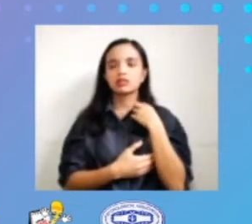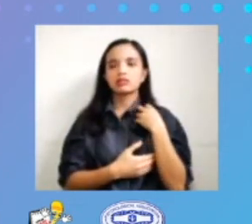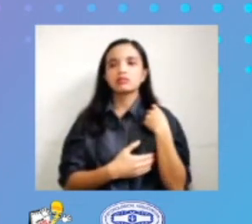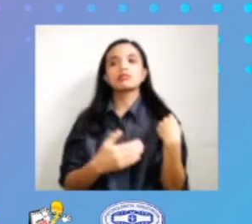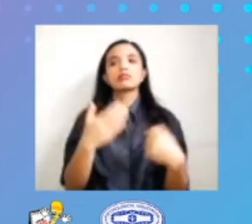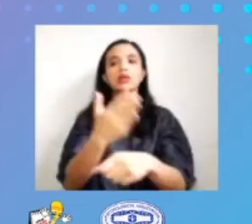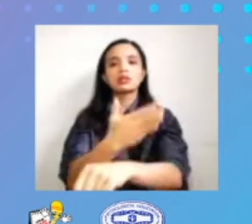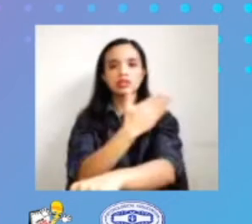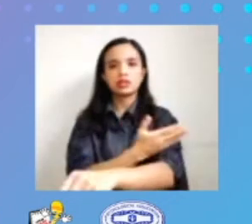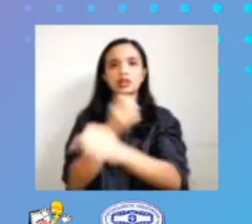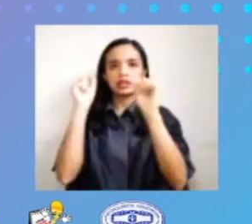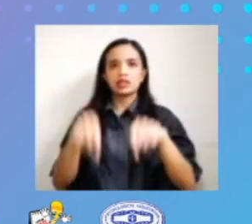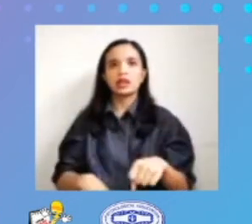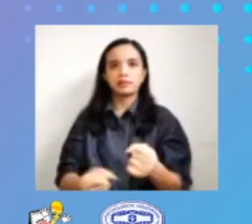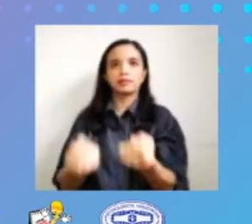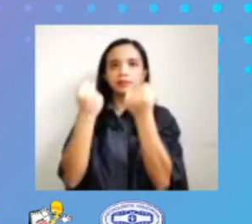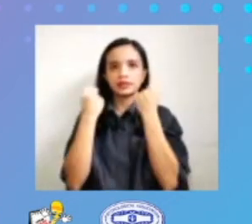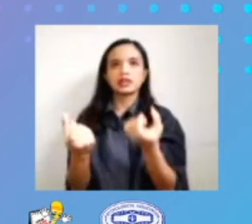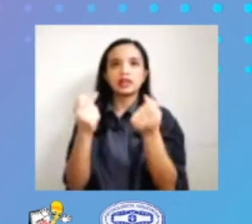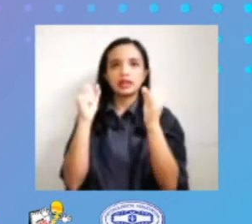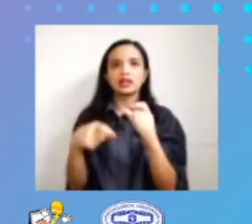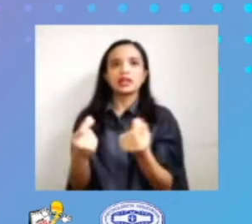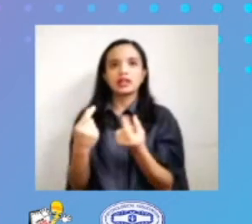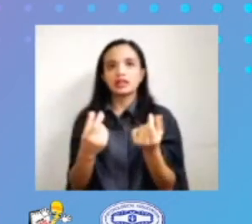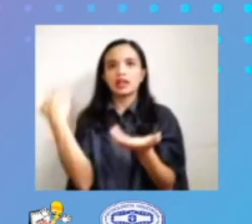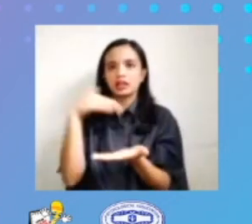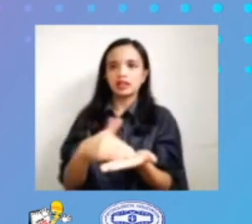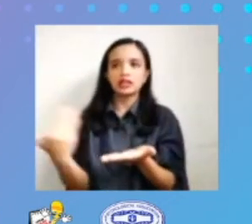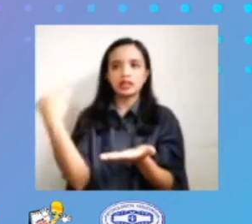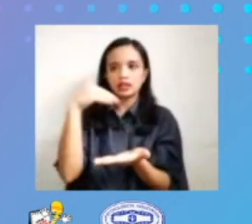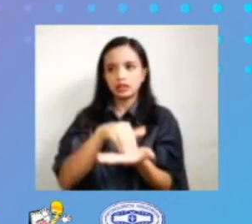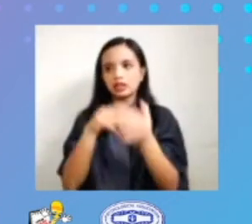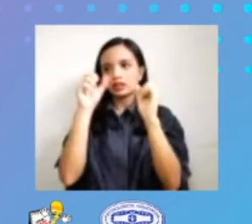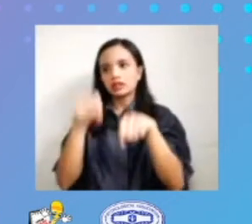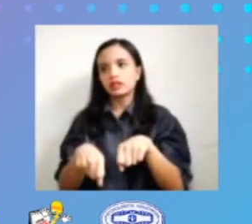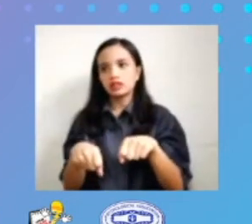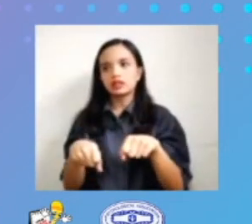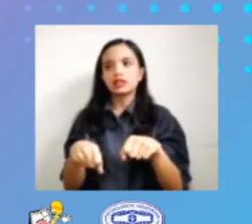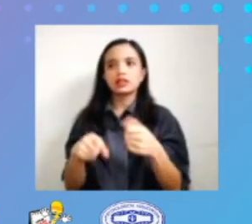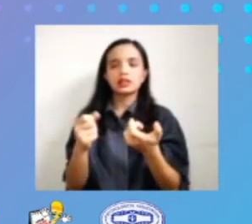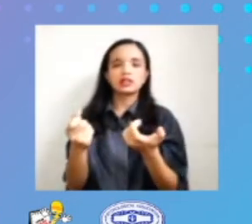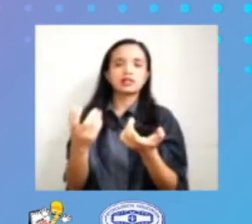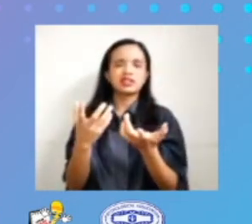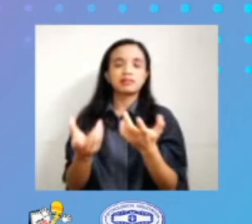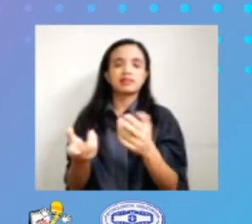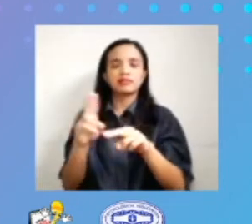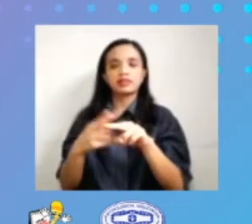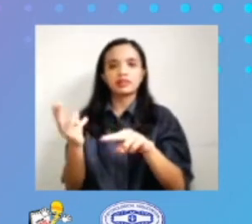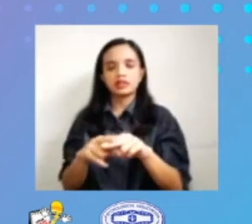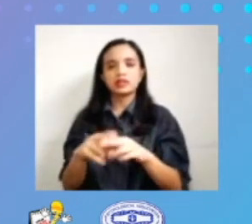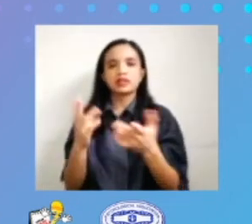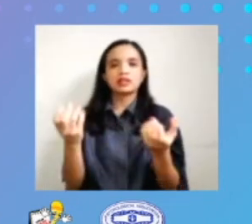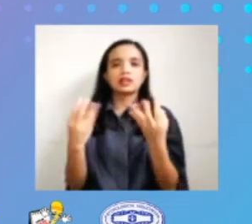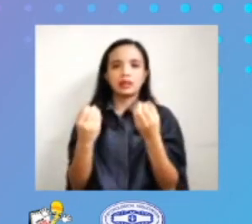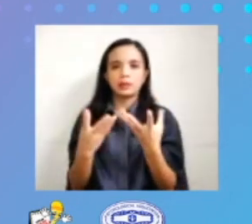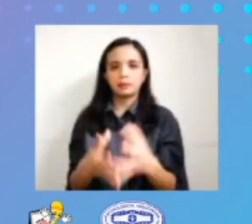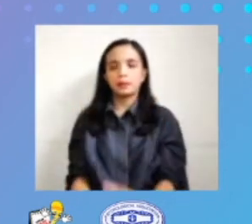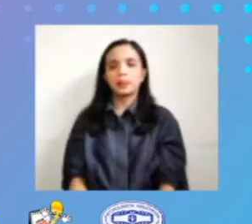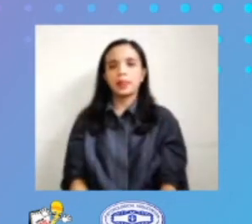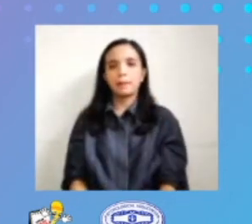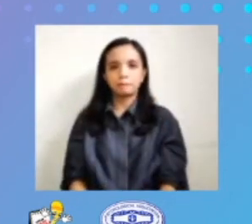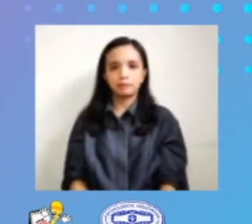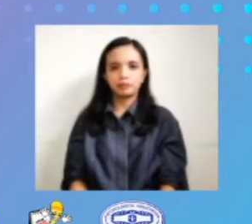exercise. Now about going on to exercise. How do you gain muscle when it comes to exercise? You